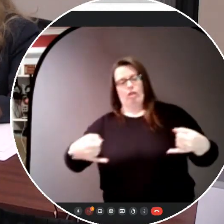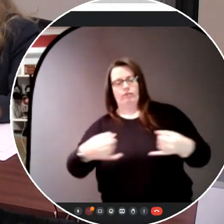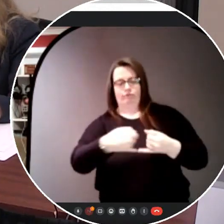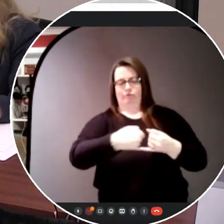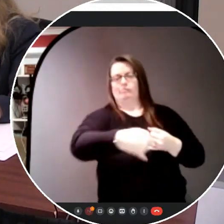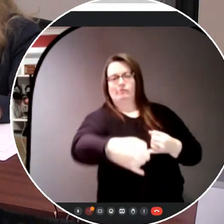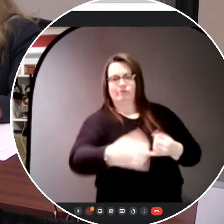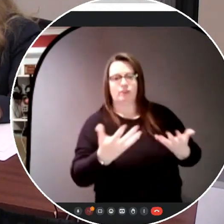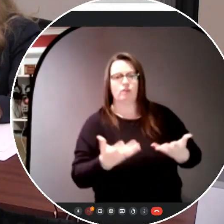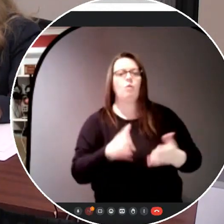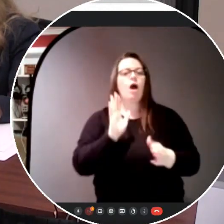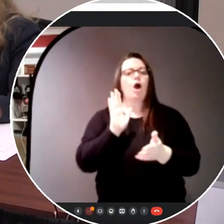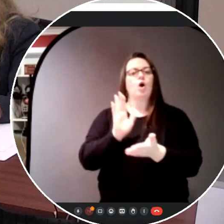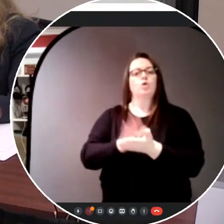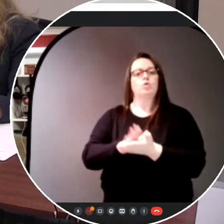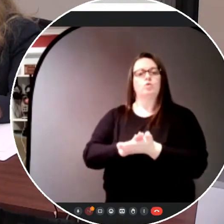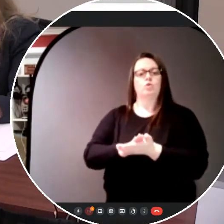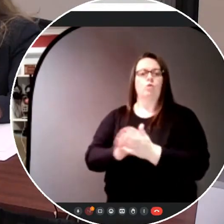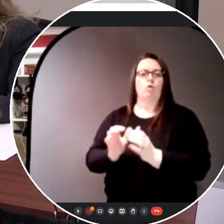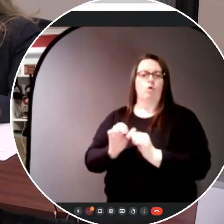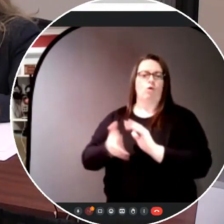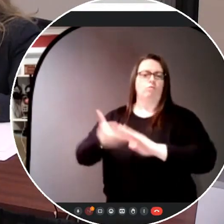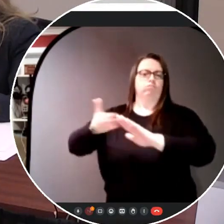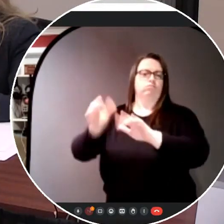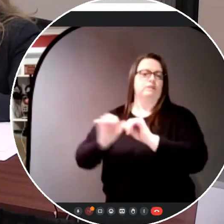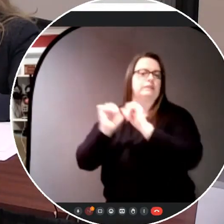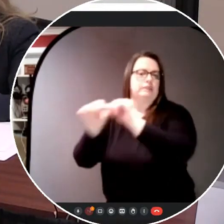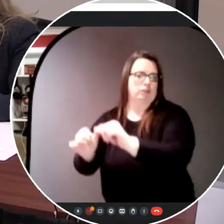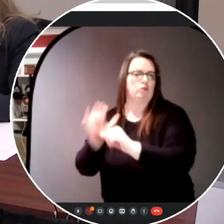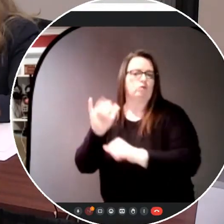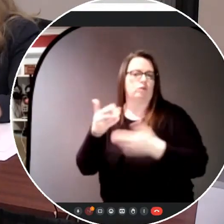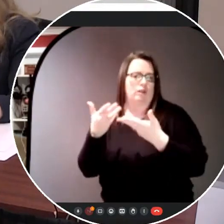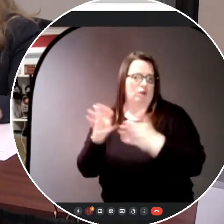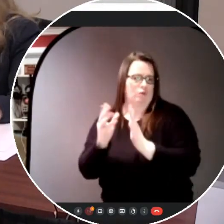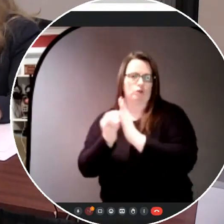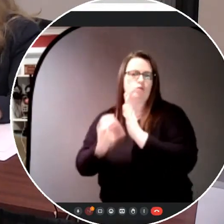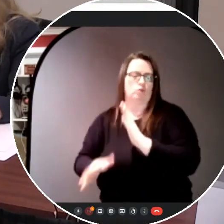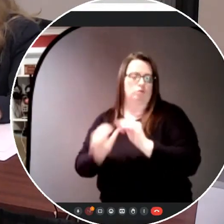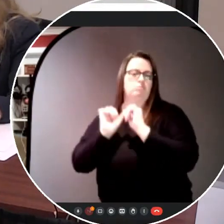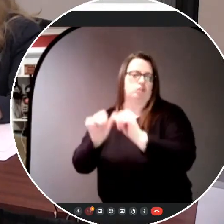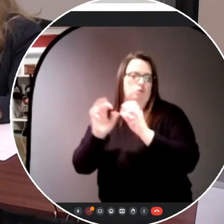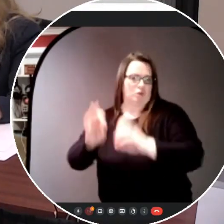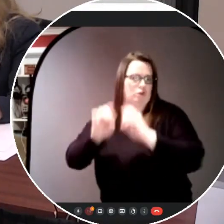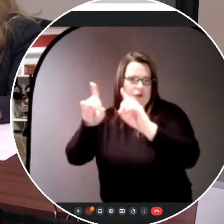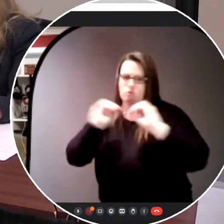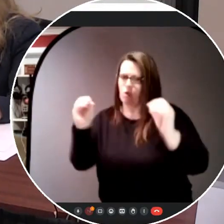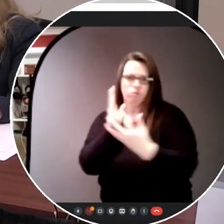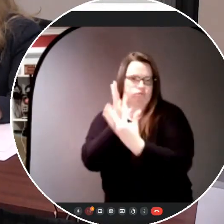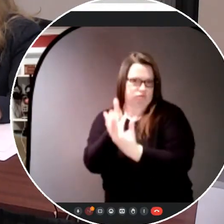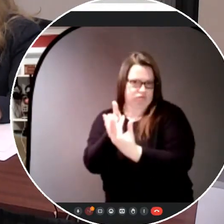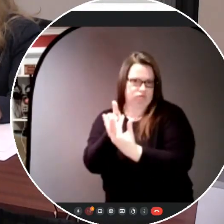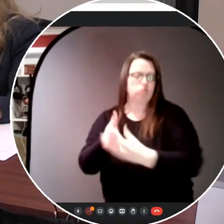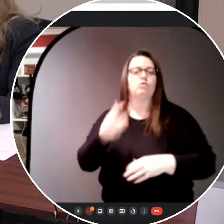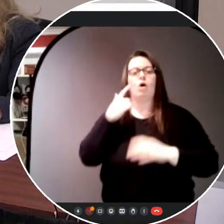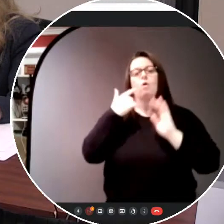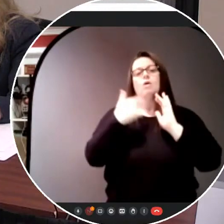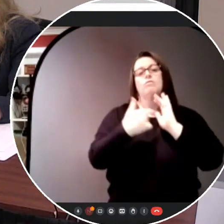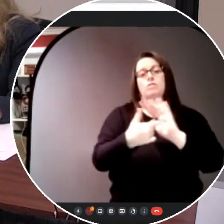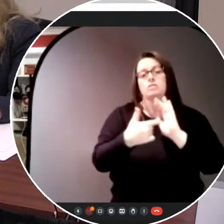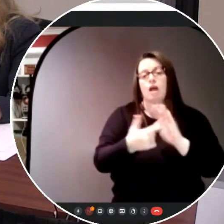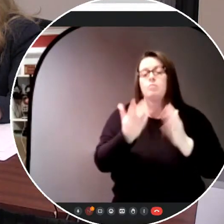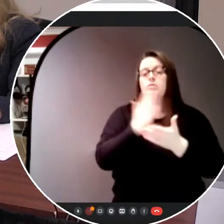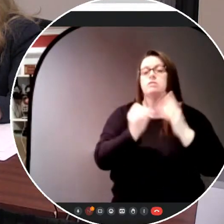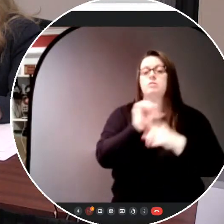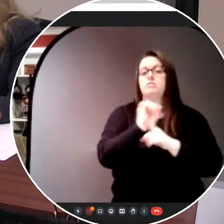school operations can always continue. So the students can continue to receive their education. So to give some examples on cases that we've